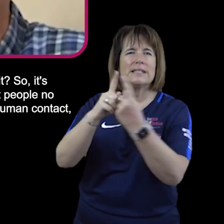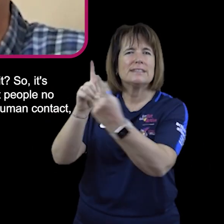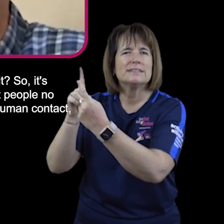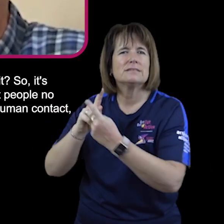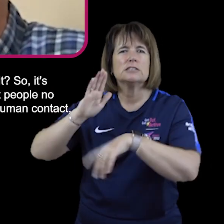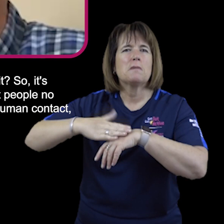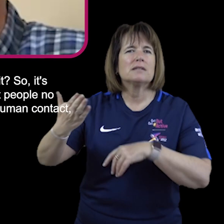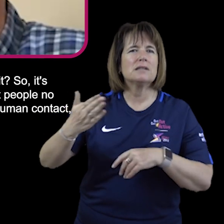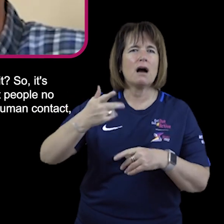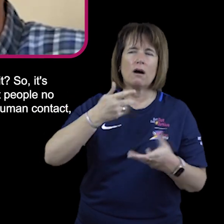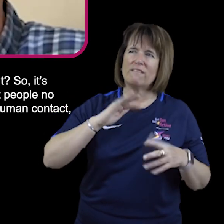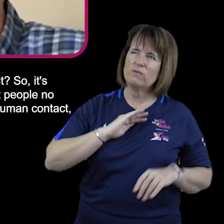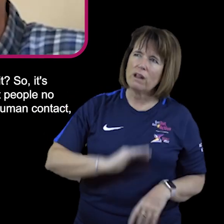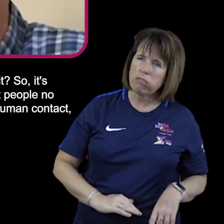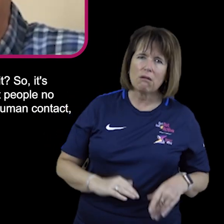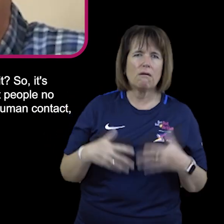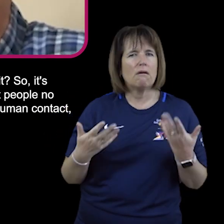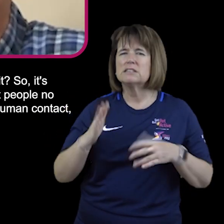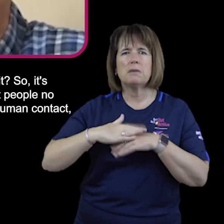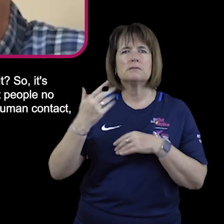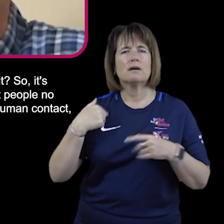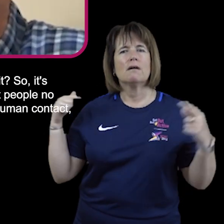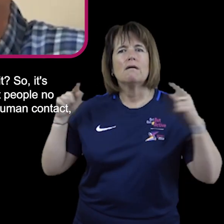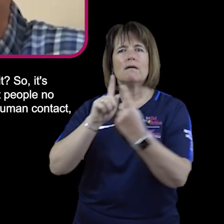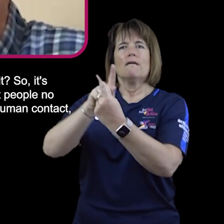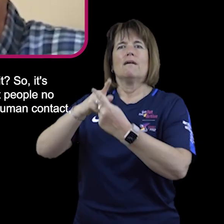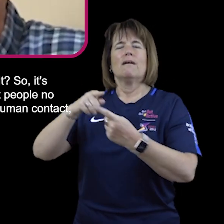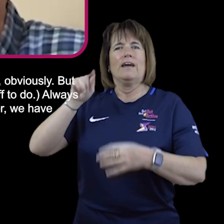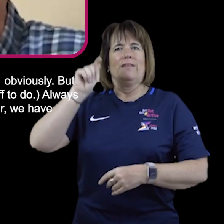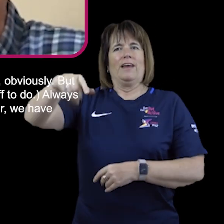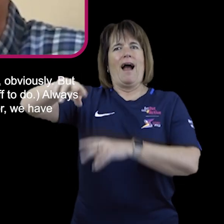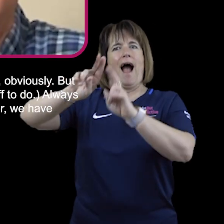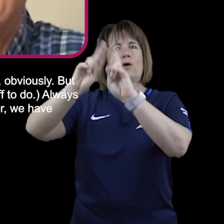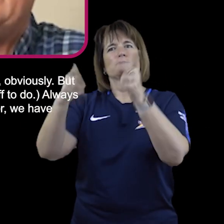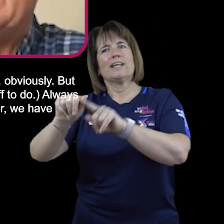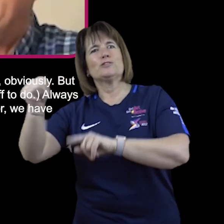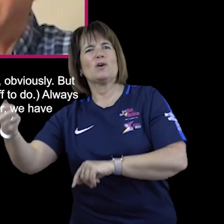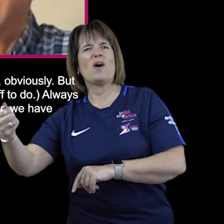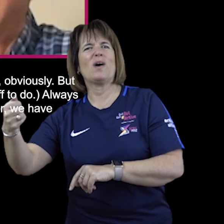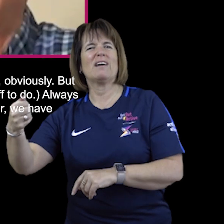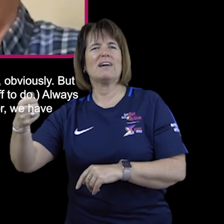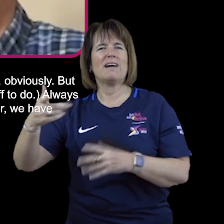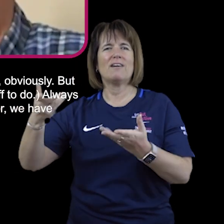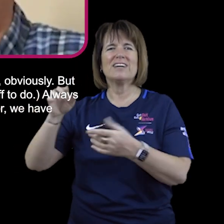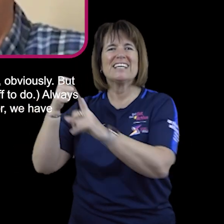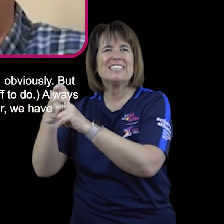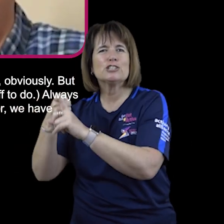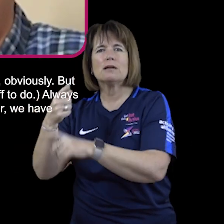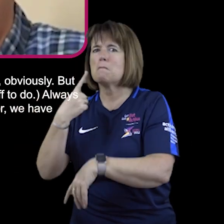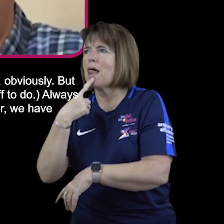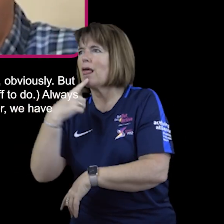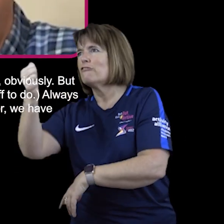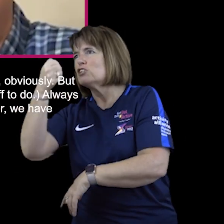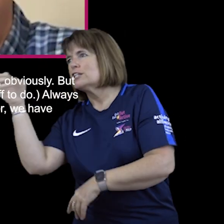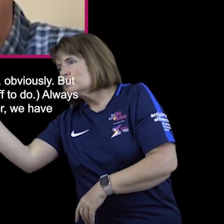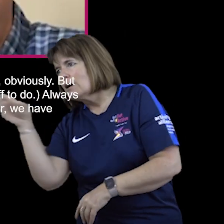contact. You know, you're going to have a chat, a bit of banter, a cup of tea. We're going to do some work, depending on the time of